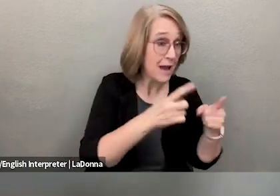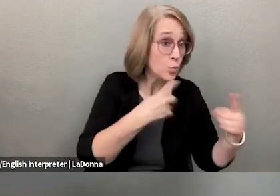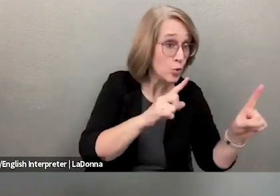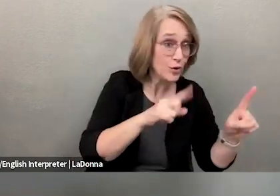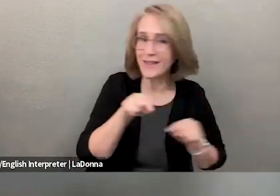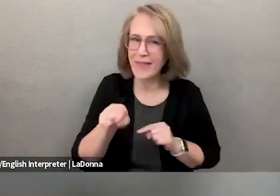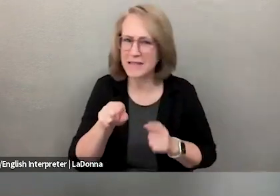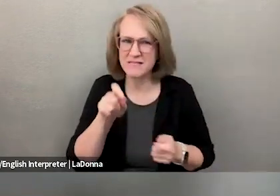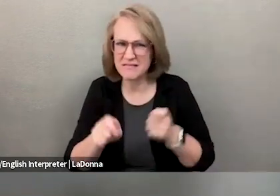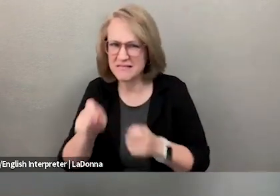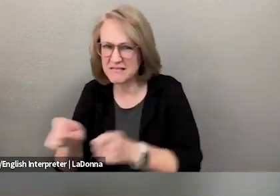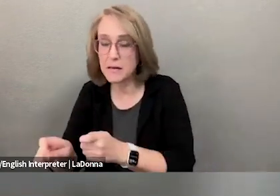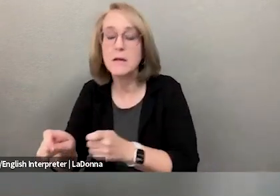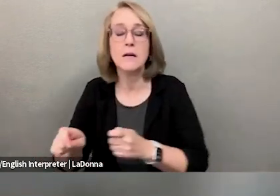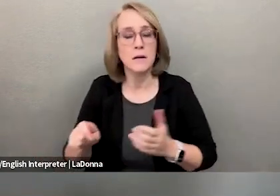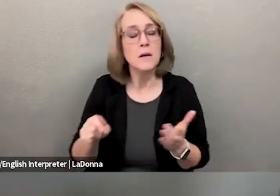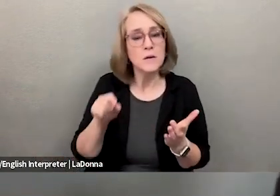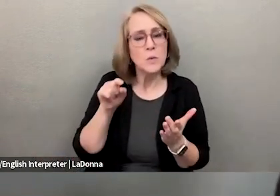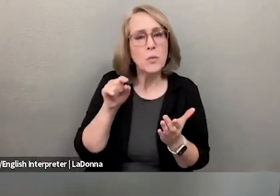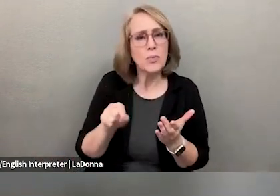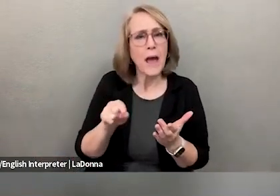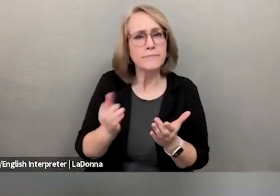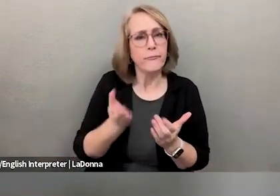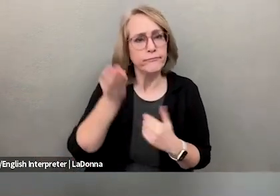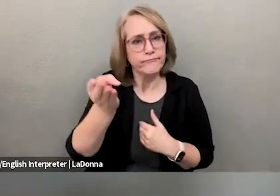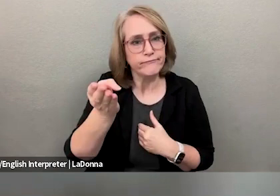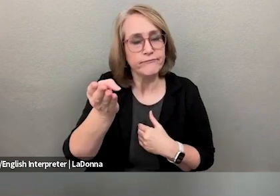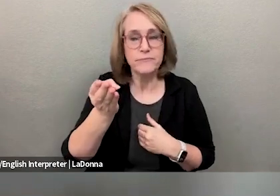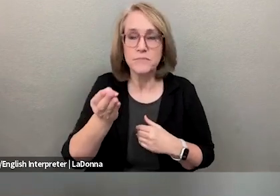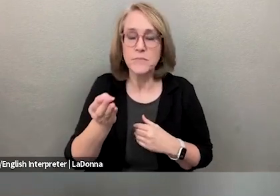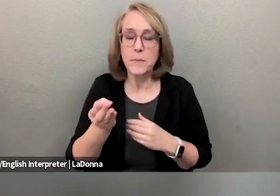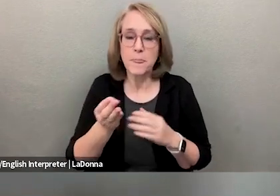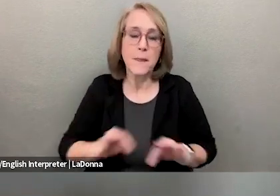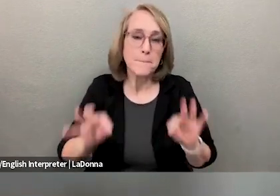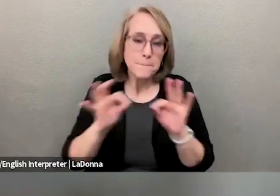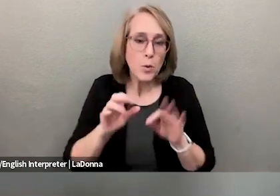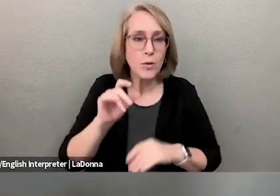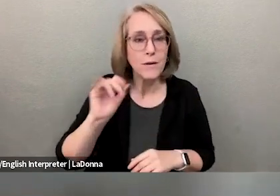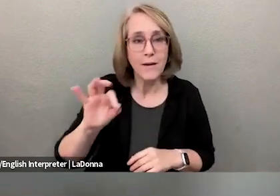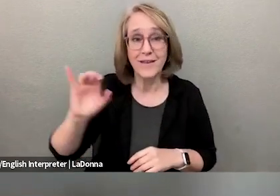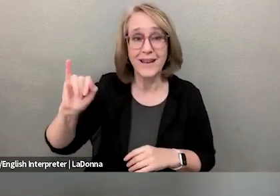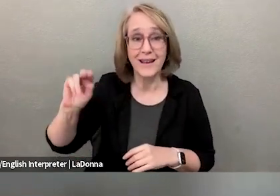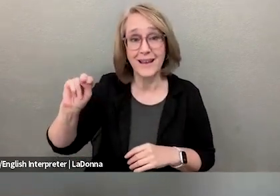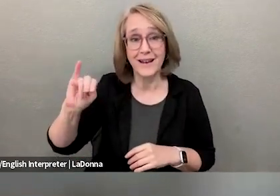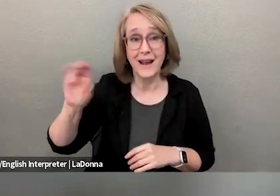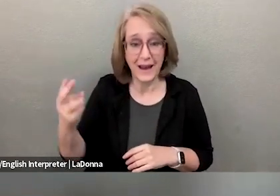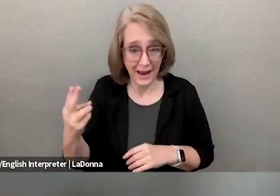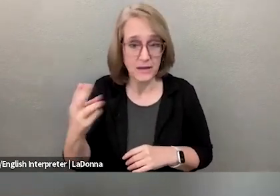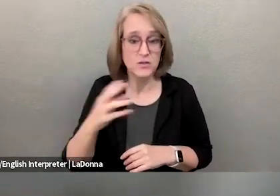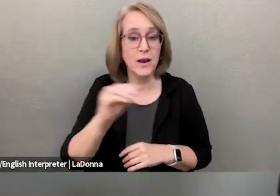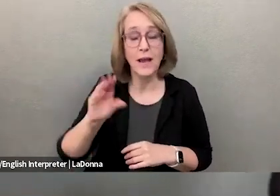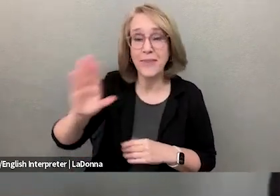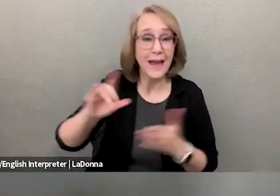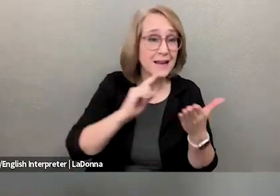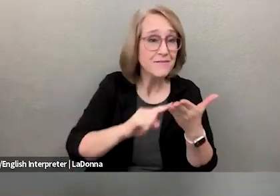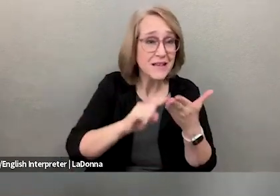that this goes beyond sort of, I think it's the importance of NIH investigator-initiated projects. It